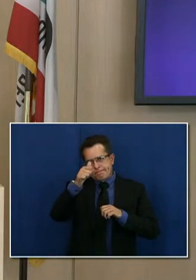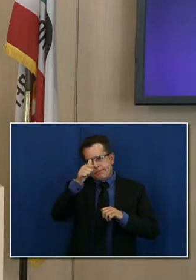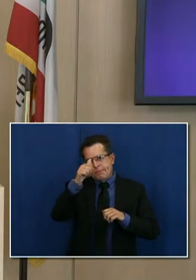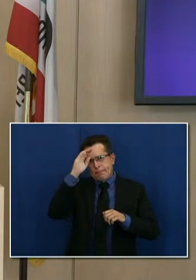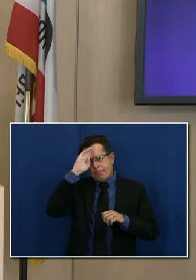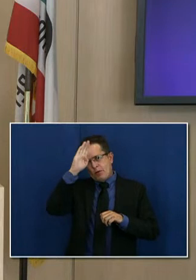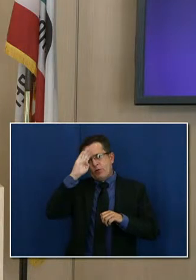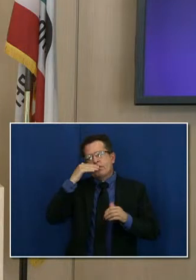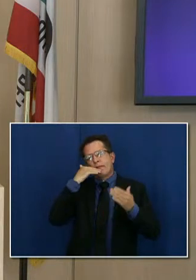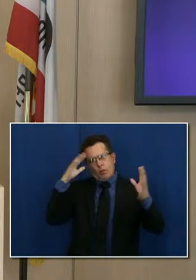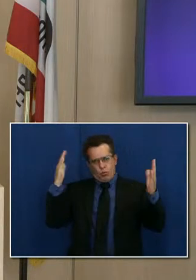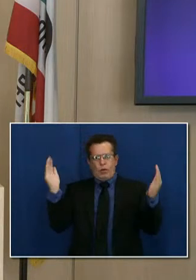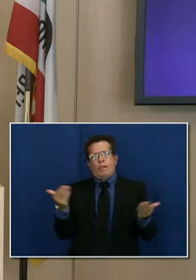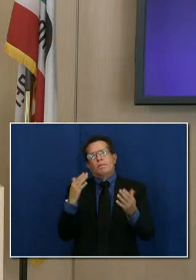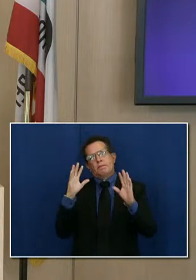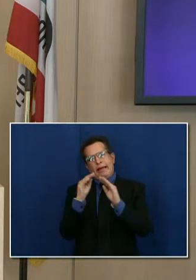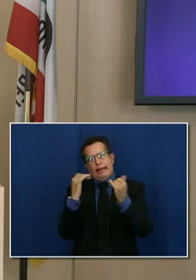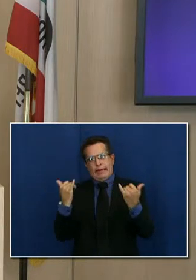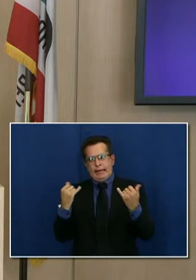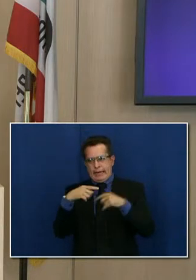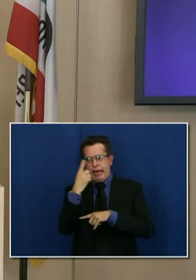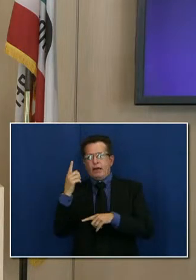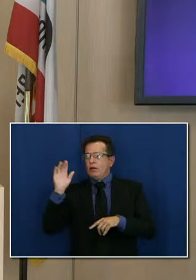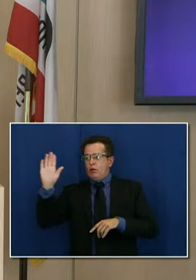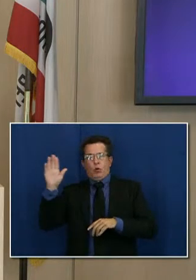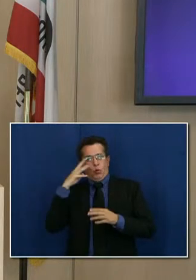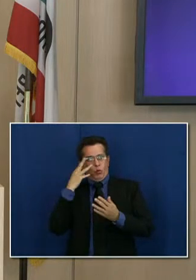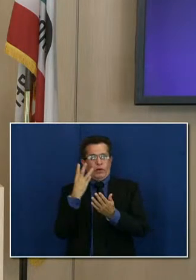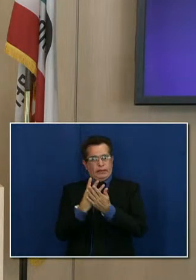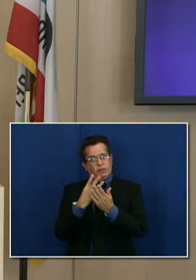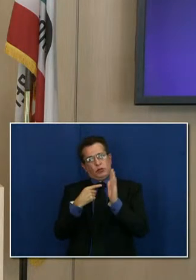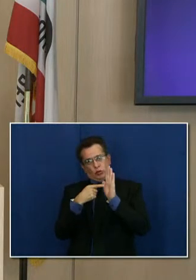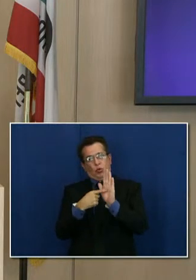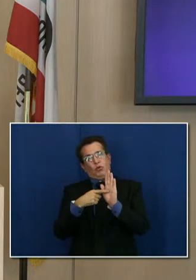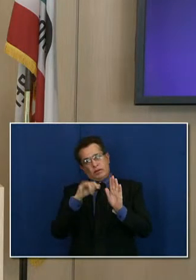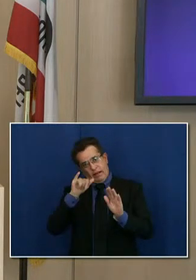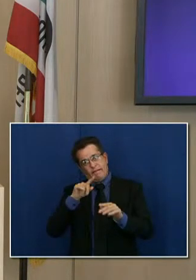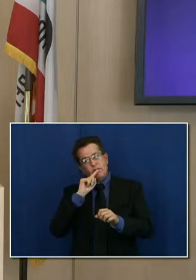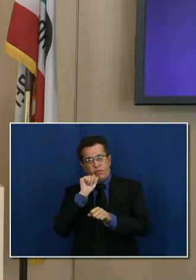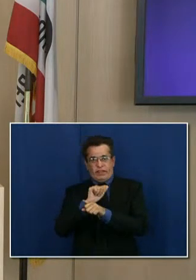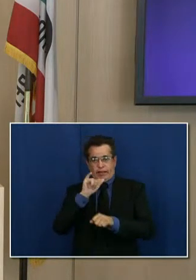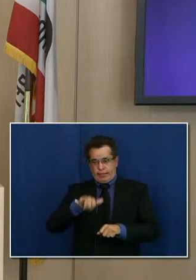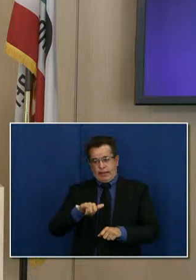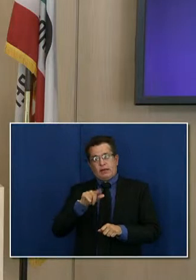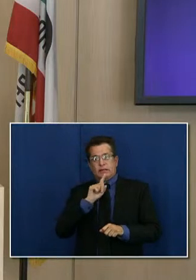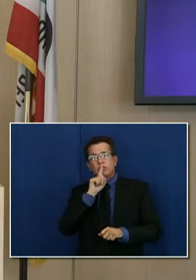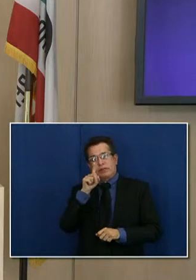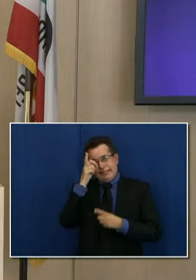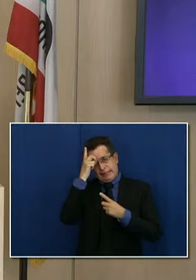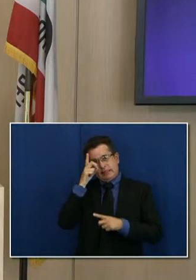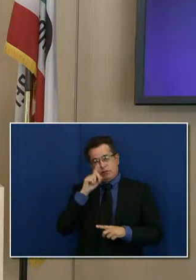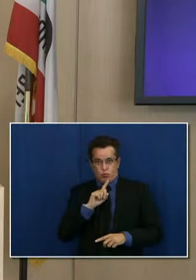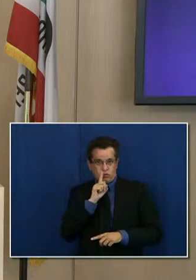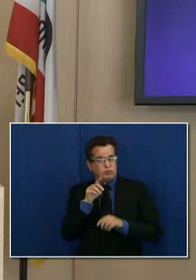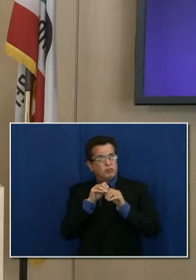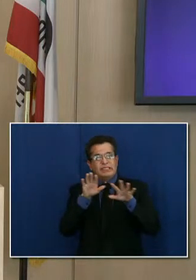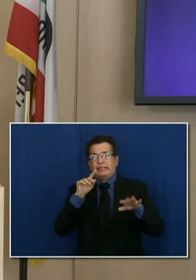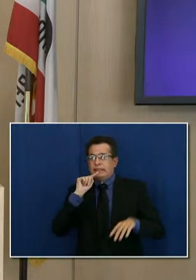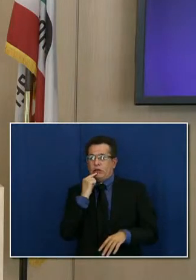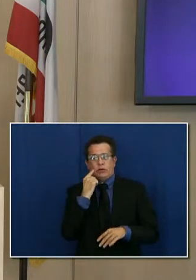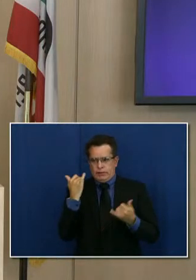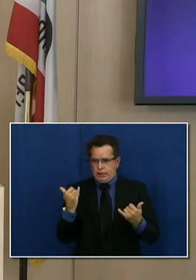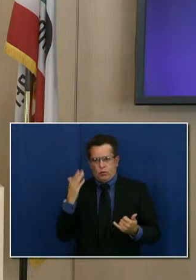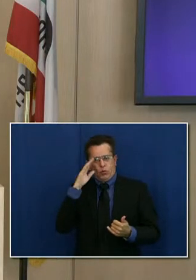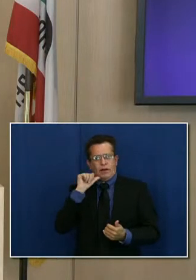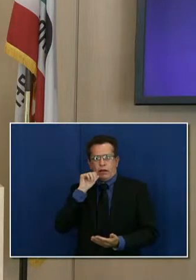with COVID-19 and bear witness to the fact that this disease is real, serious, and is not